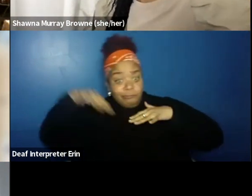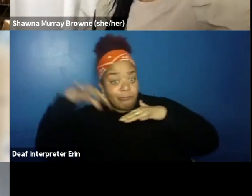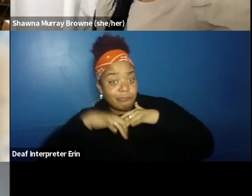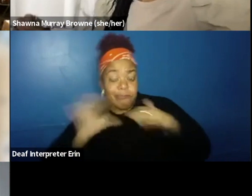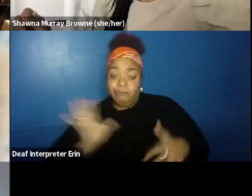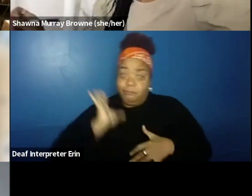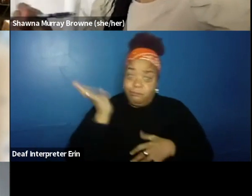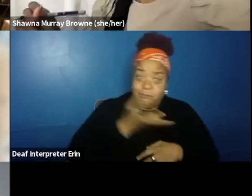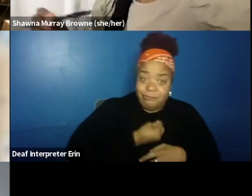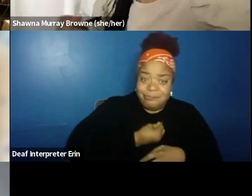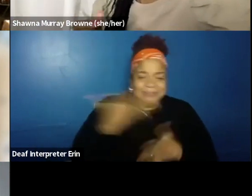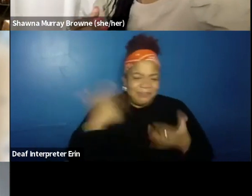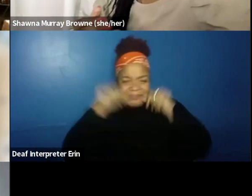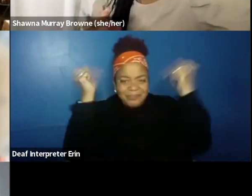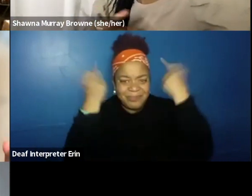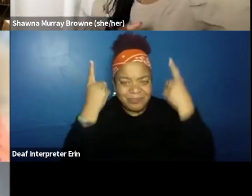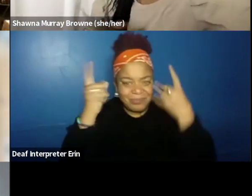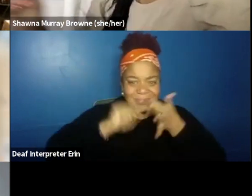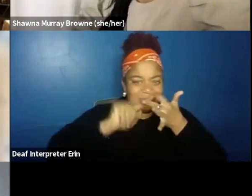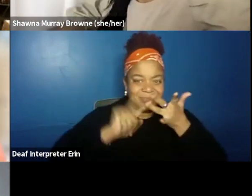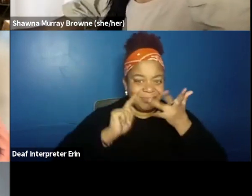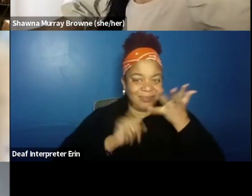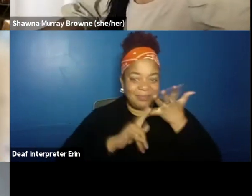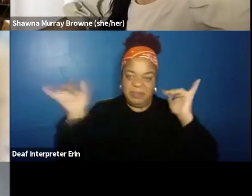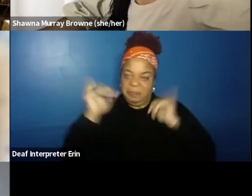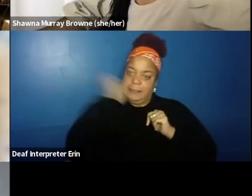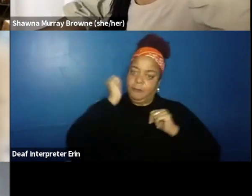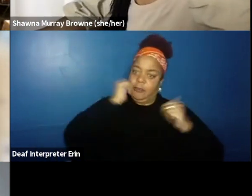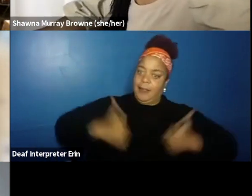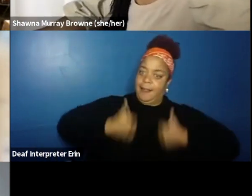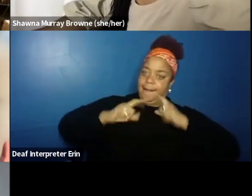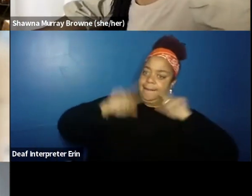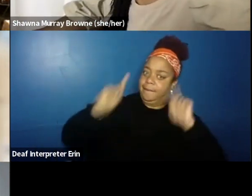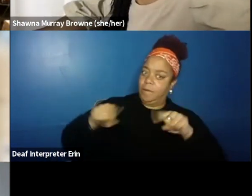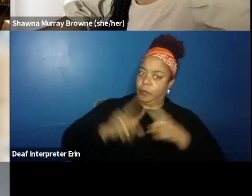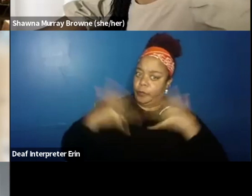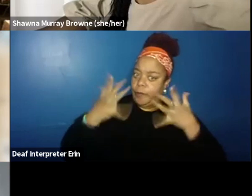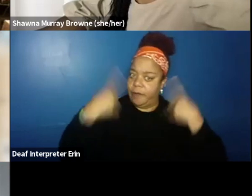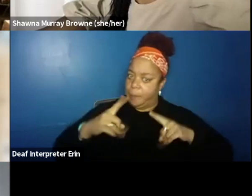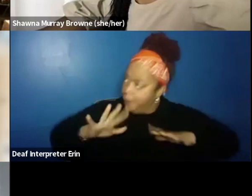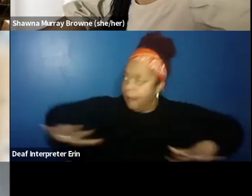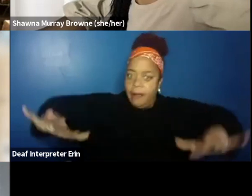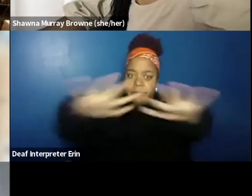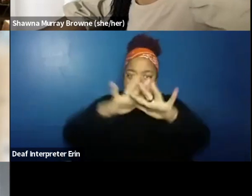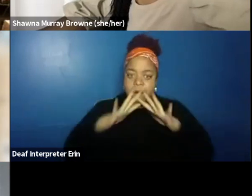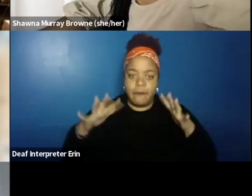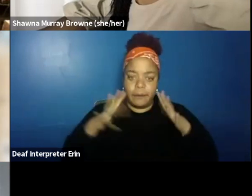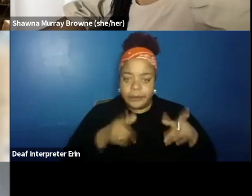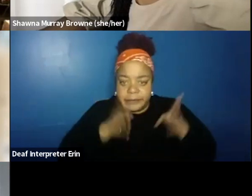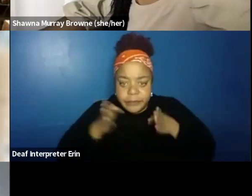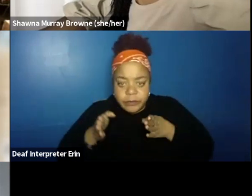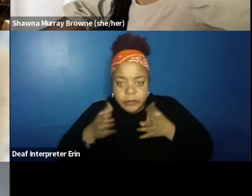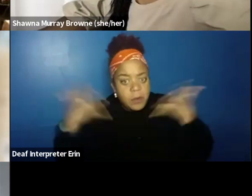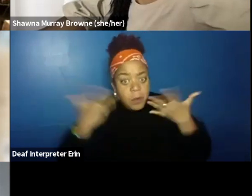as everyday life responses to what's happening around individuals. What we do rather is say,